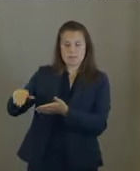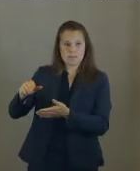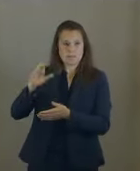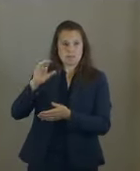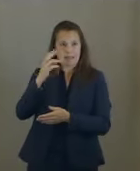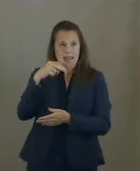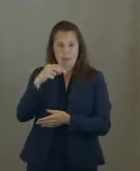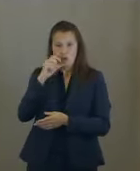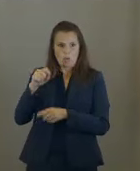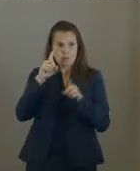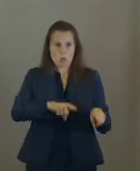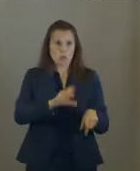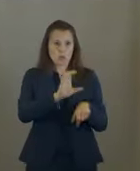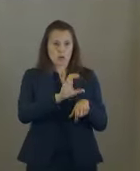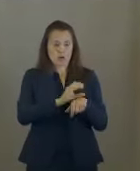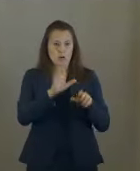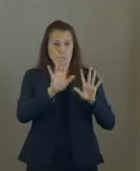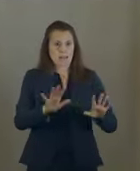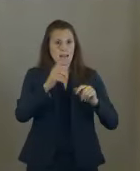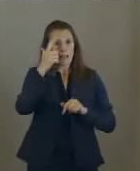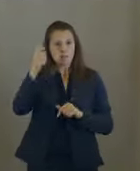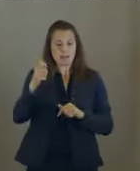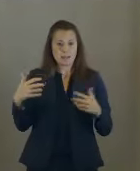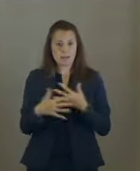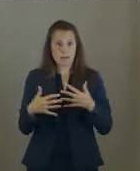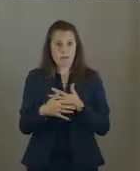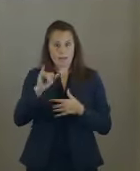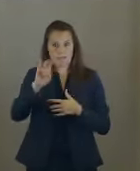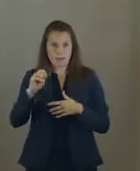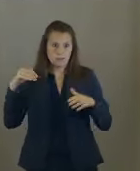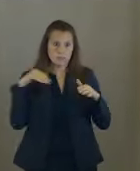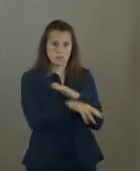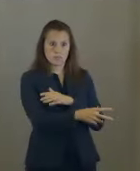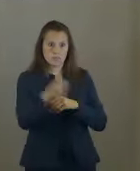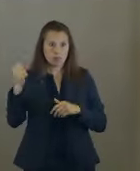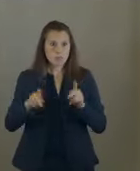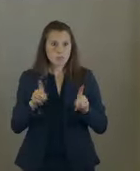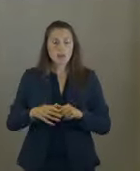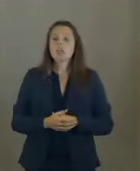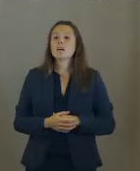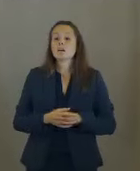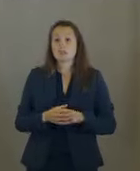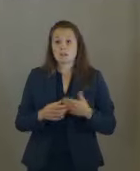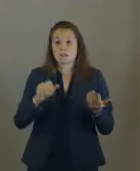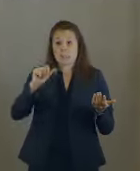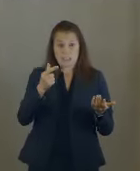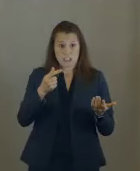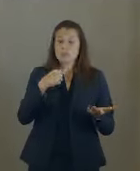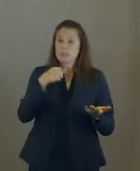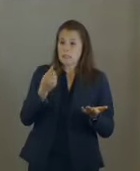attending Mass on Sundays due to fears of immigration raids. It is alleged in the Attorney